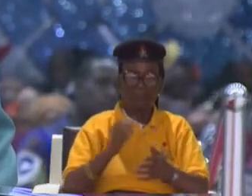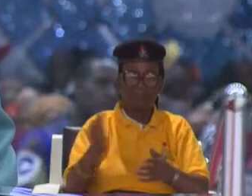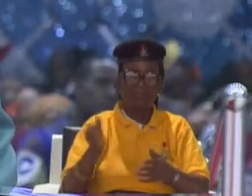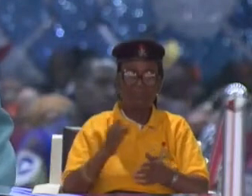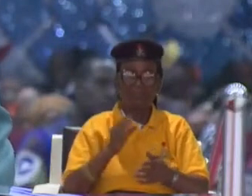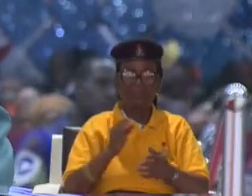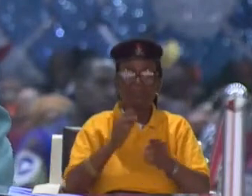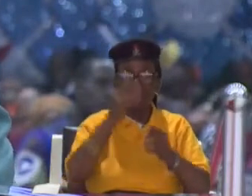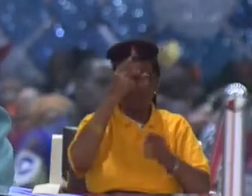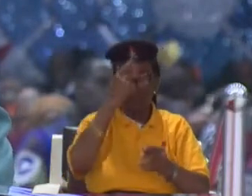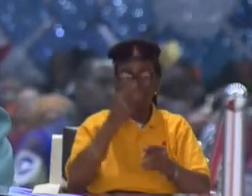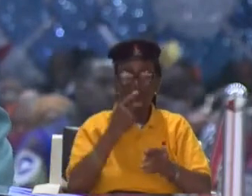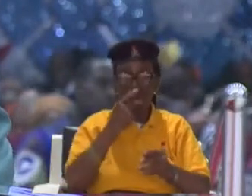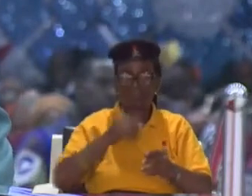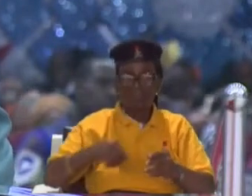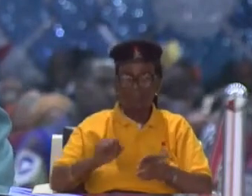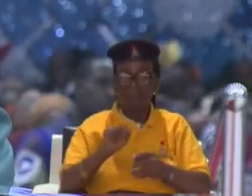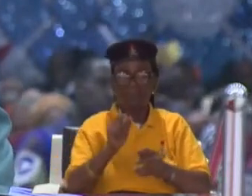bring them forward